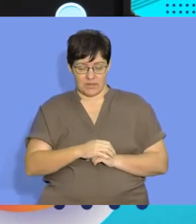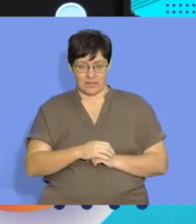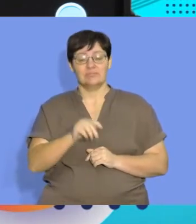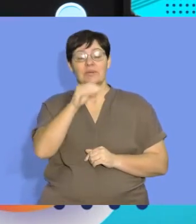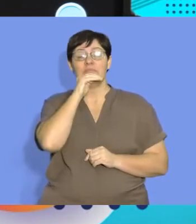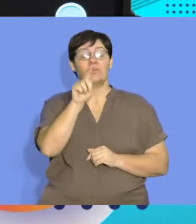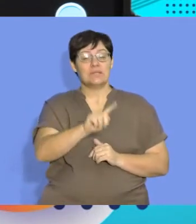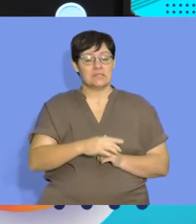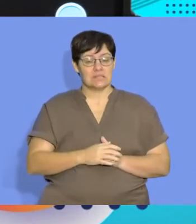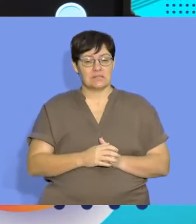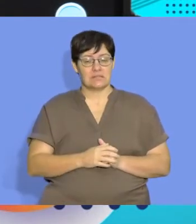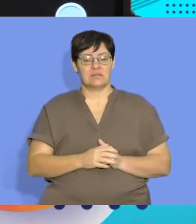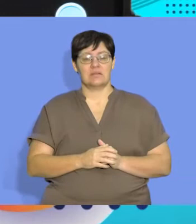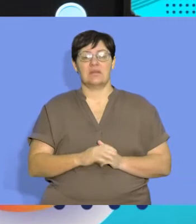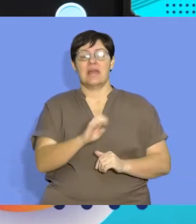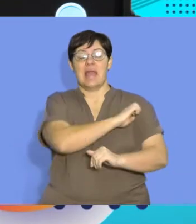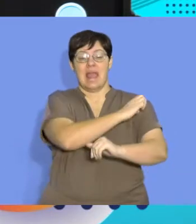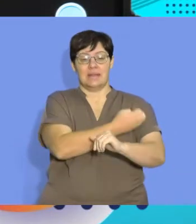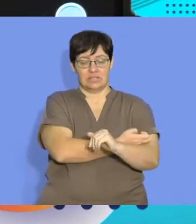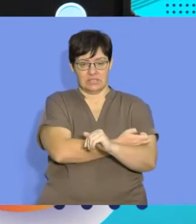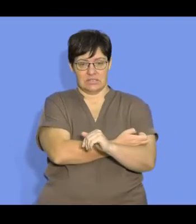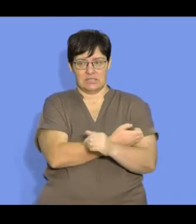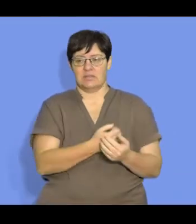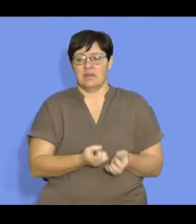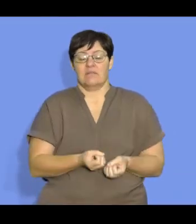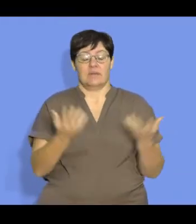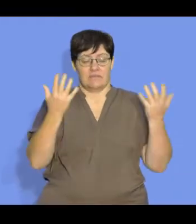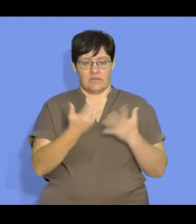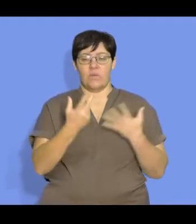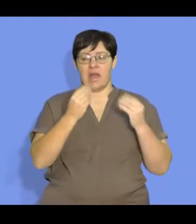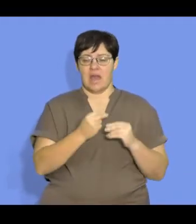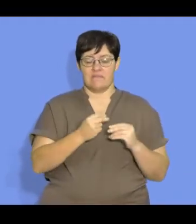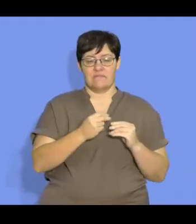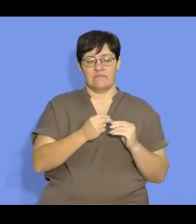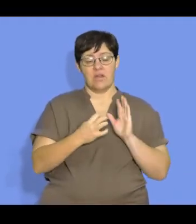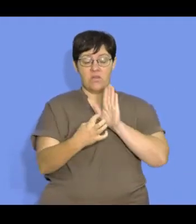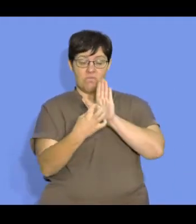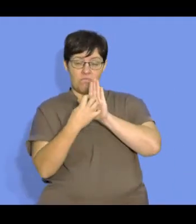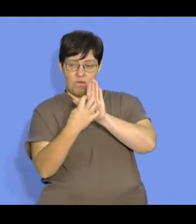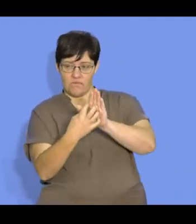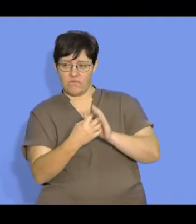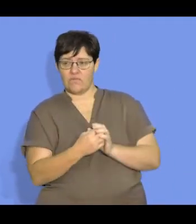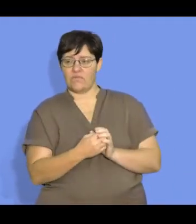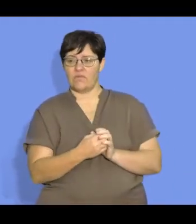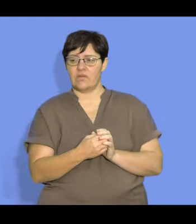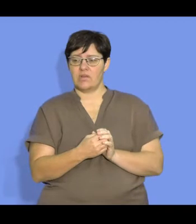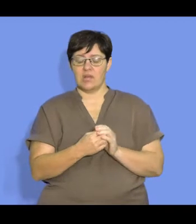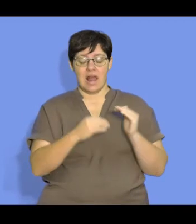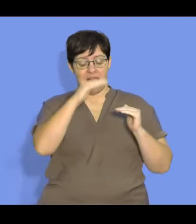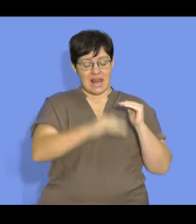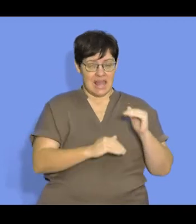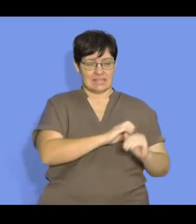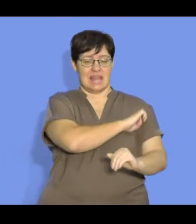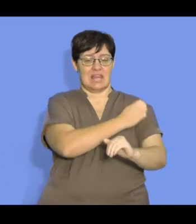exothermic profile. Exothermic meaning our energy is given off and we have a graph where